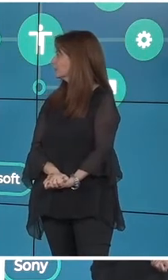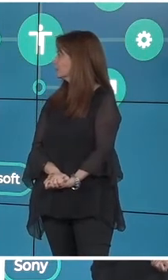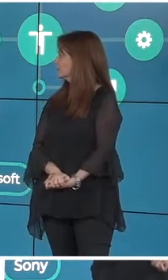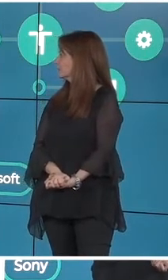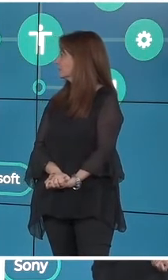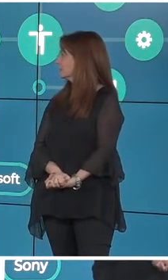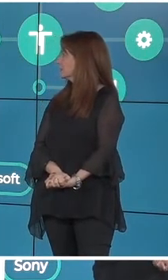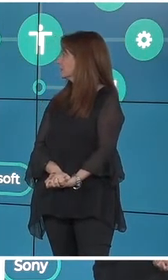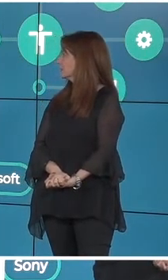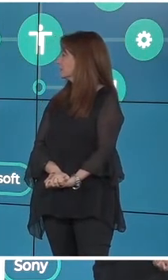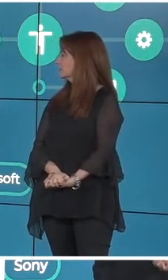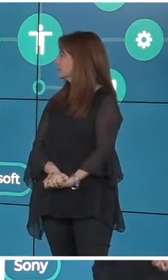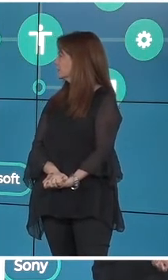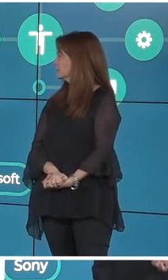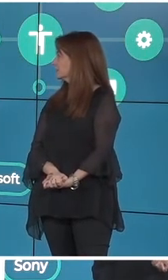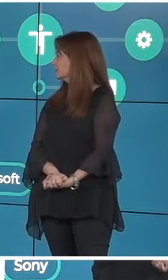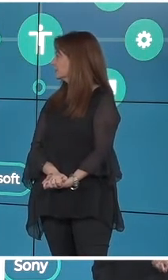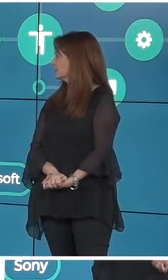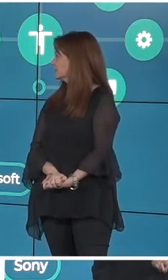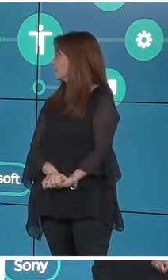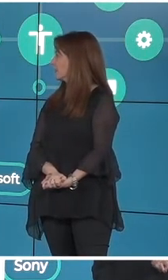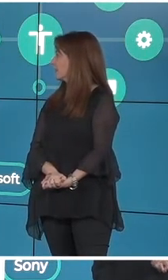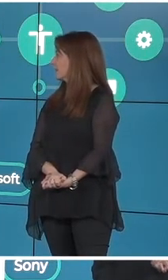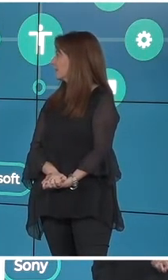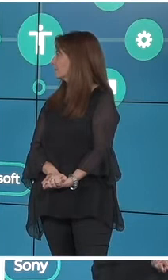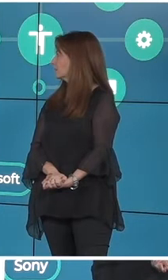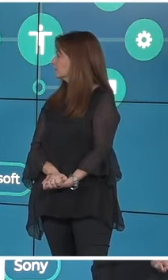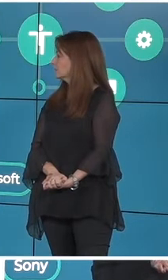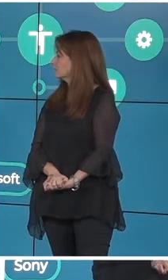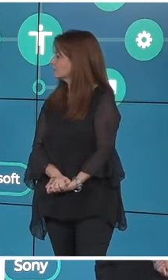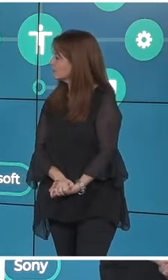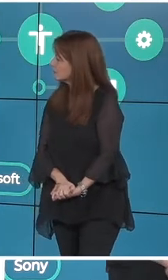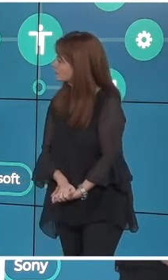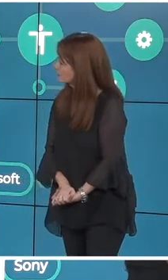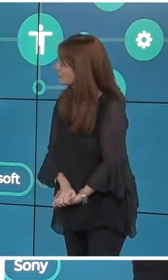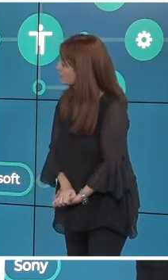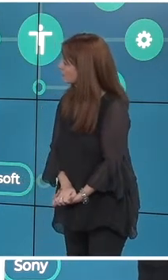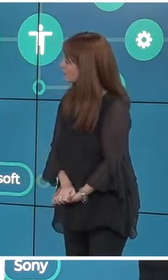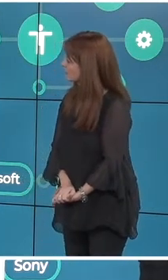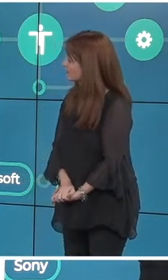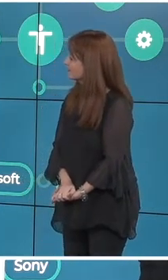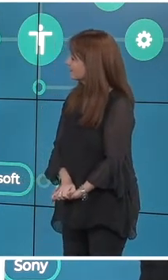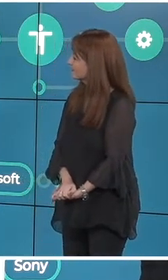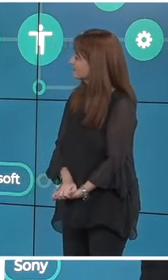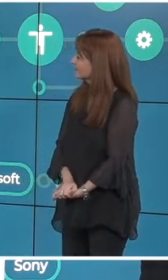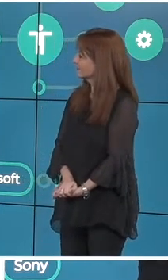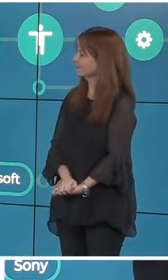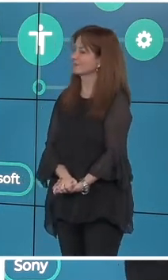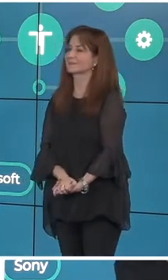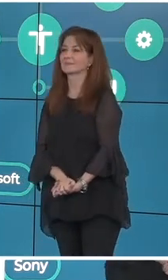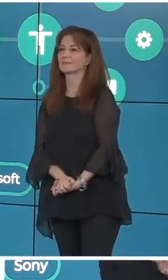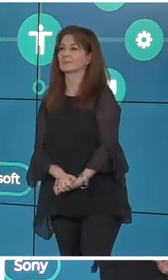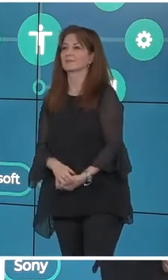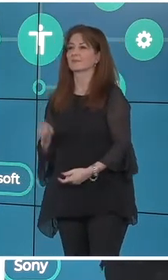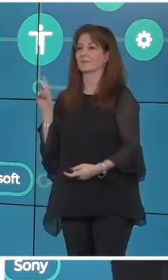What? So that we end up late? Your watch is not functional. This is people may not be able to see it, but it's a design